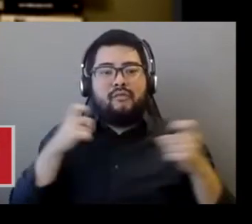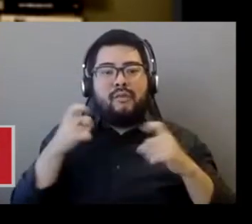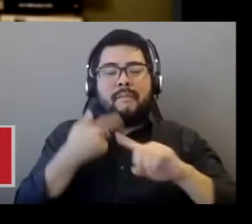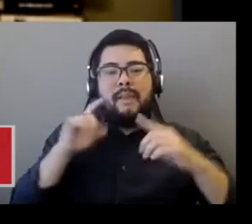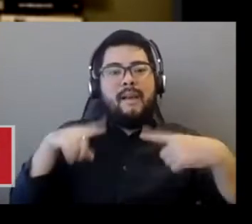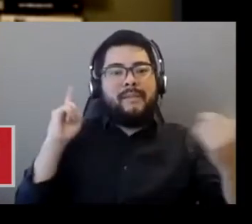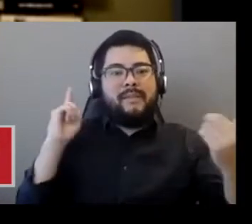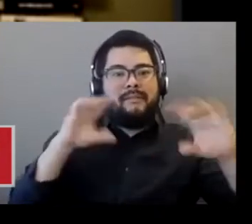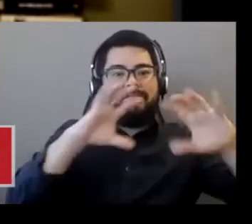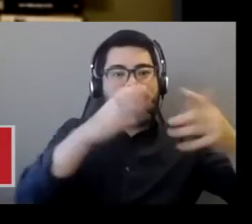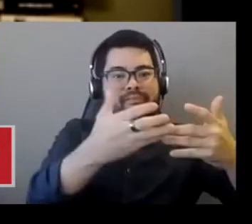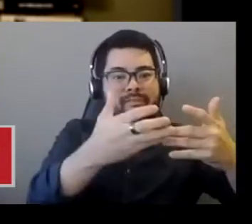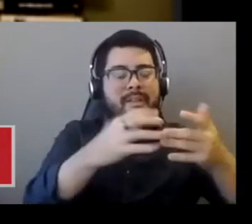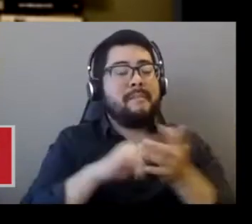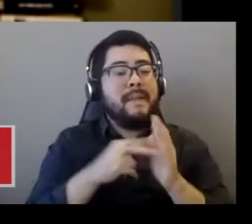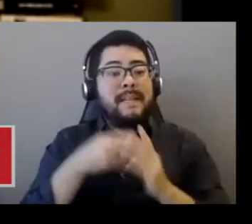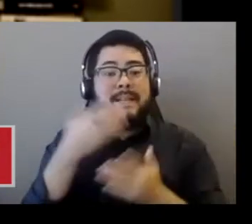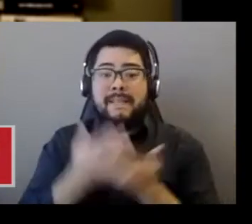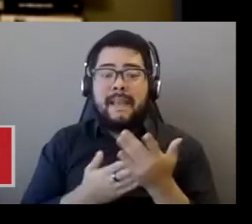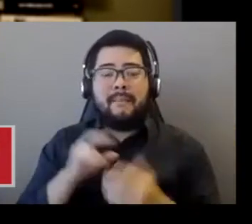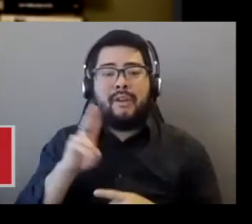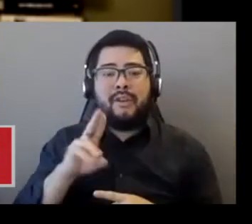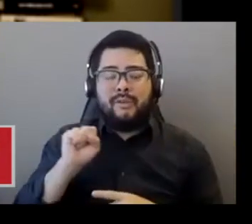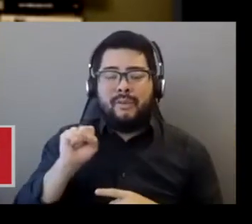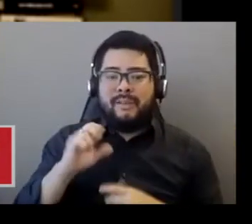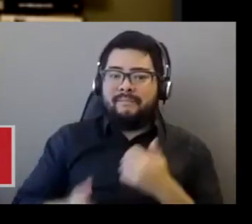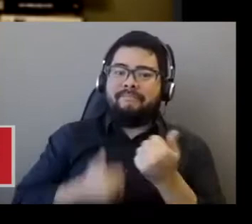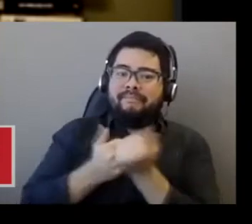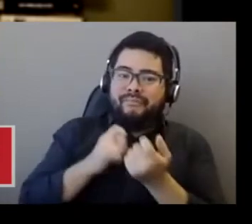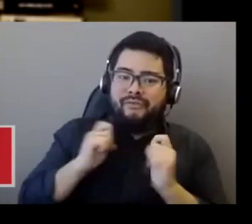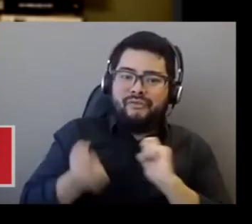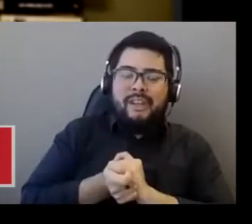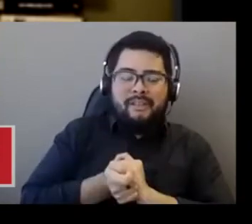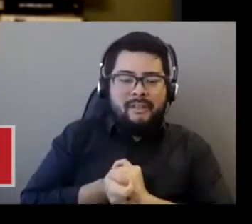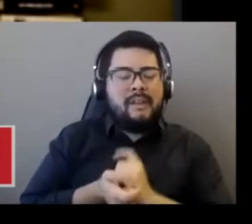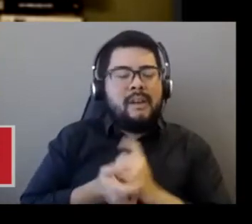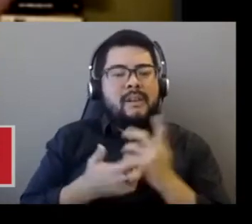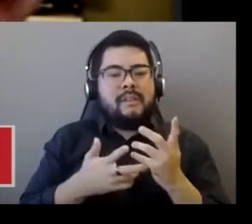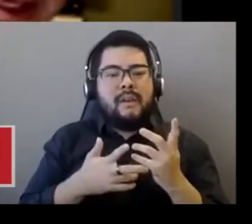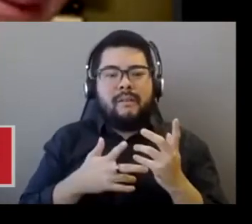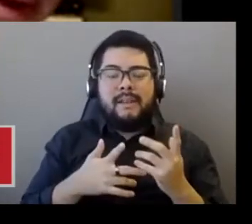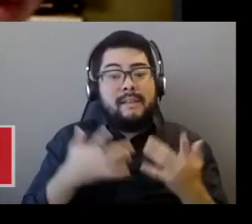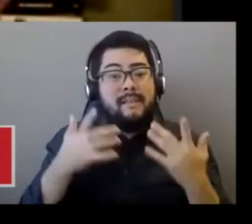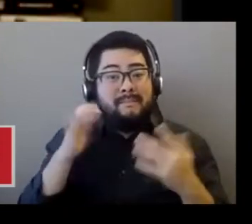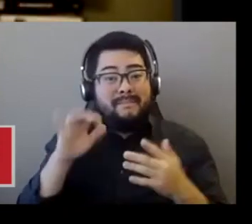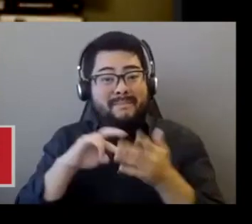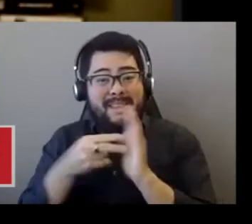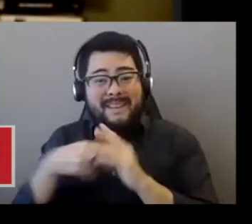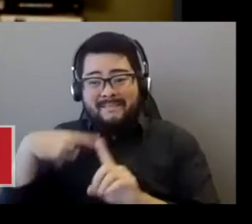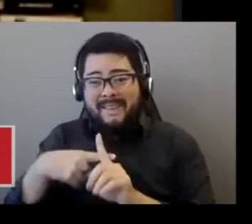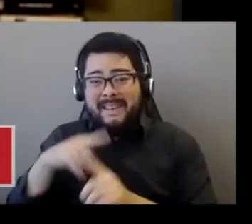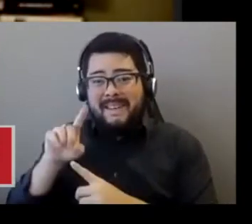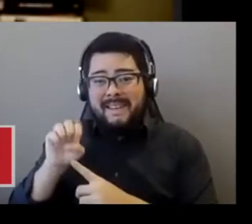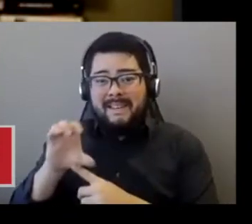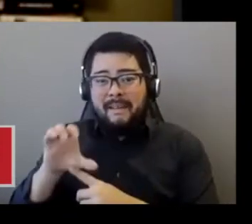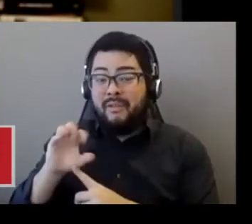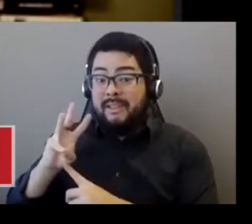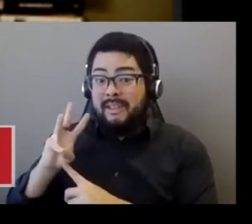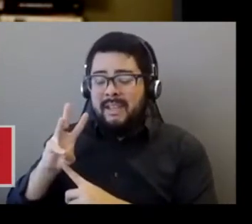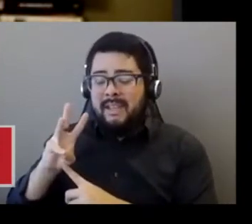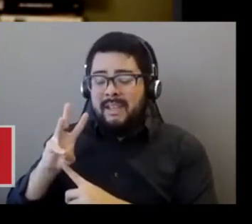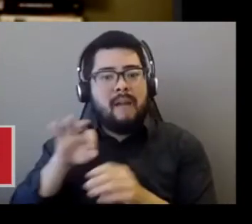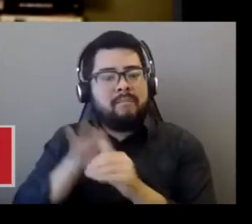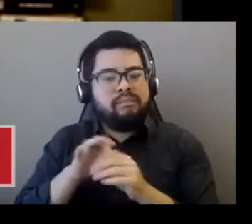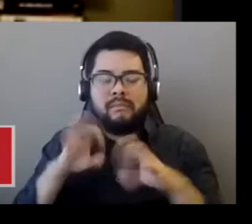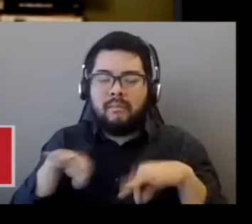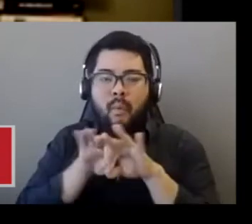And some of it is a US-backed regime change opposition. So it's a very important election in December, on December 6th. In